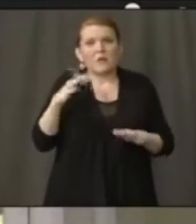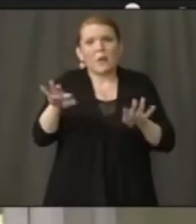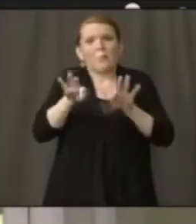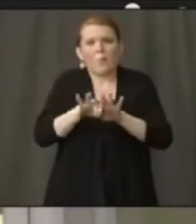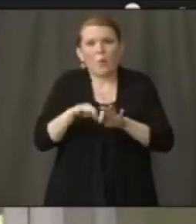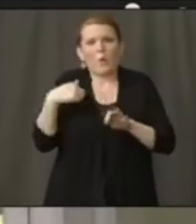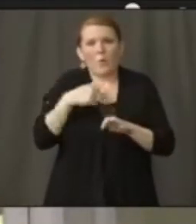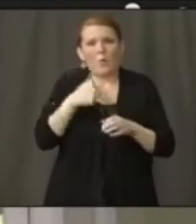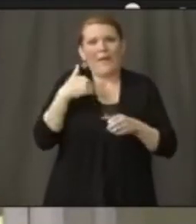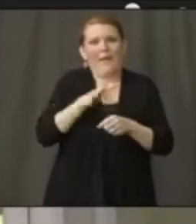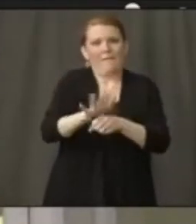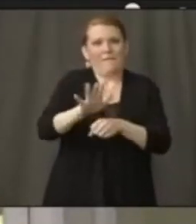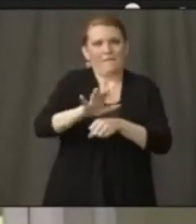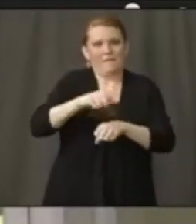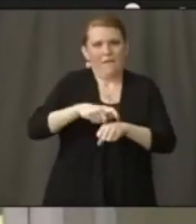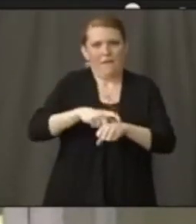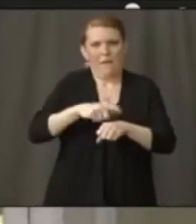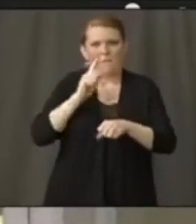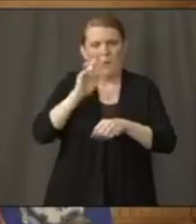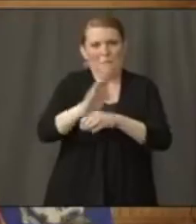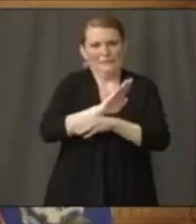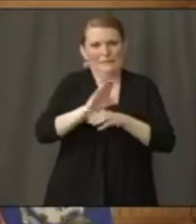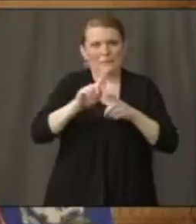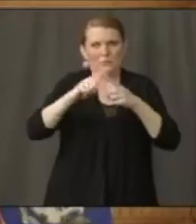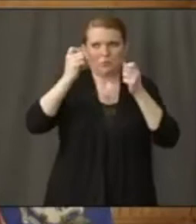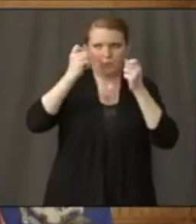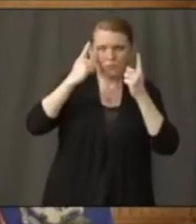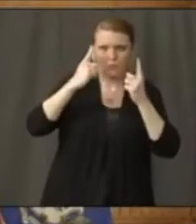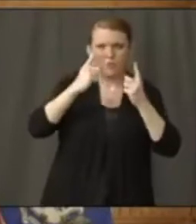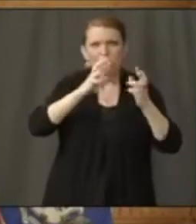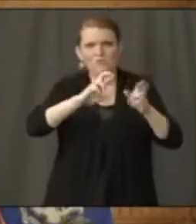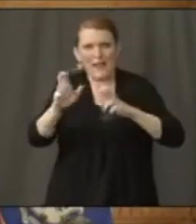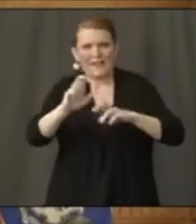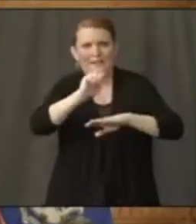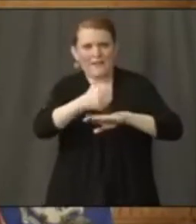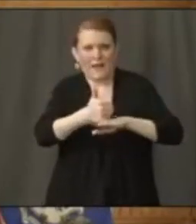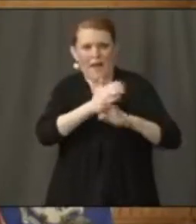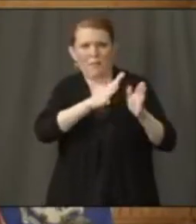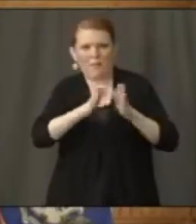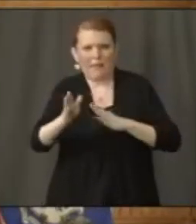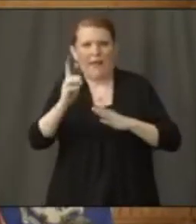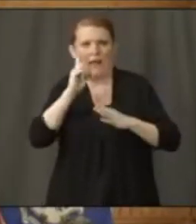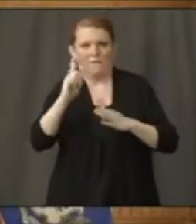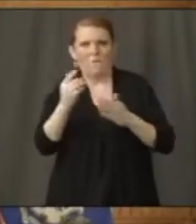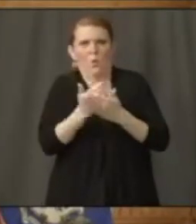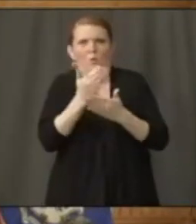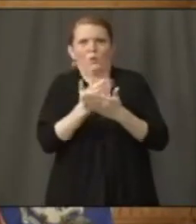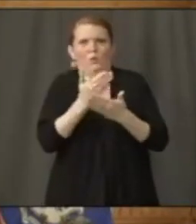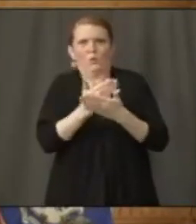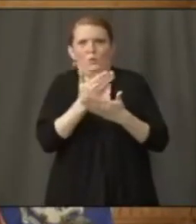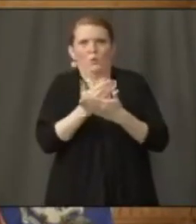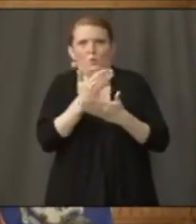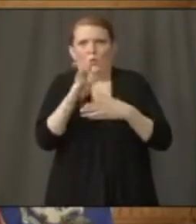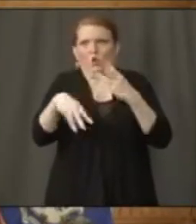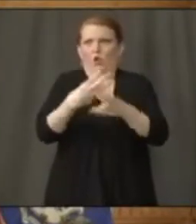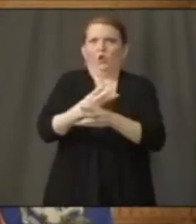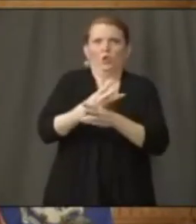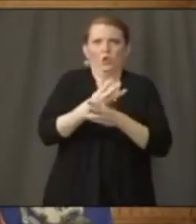like. And Governor, your executive order last night